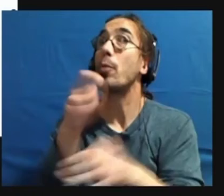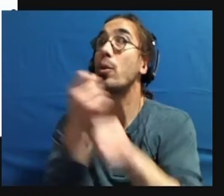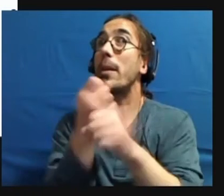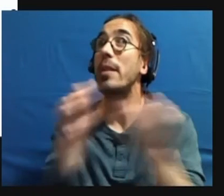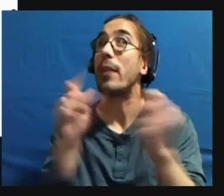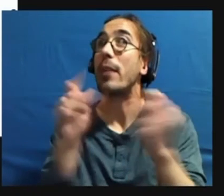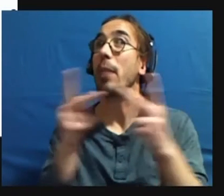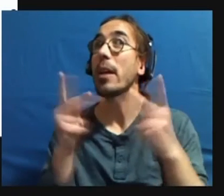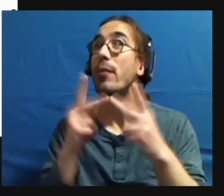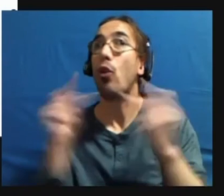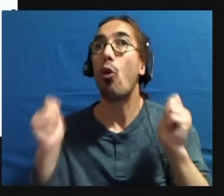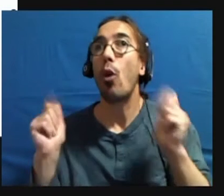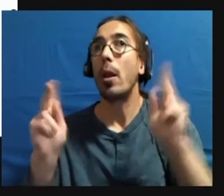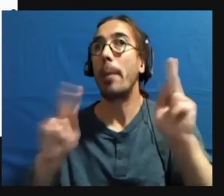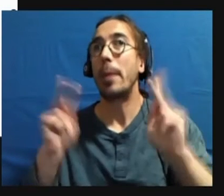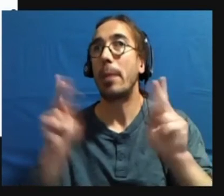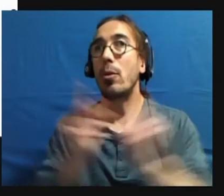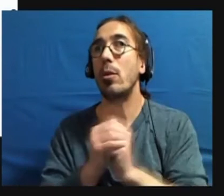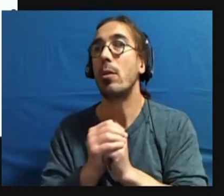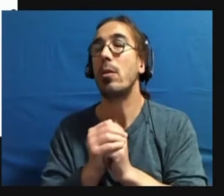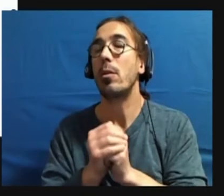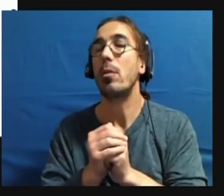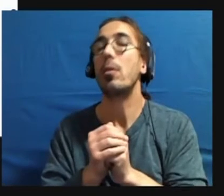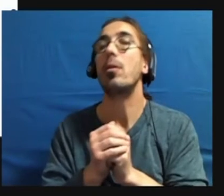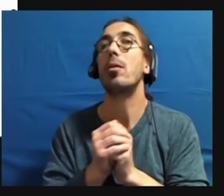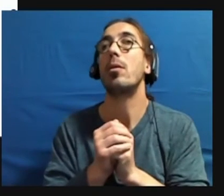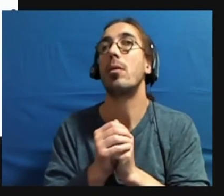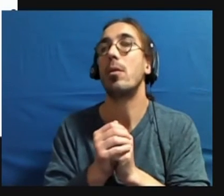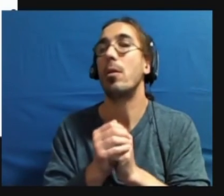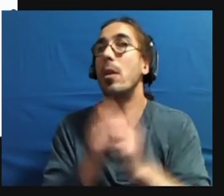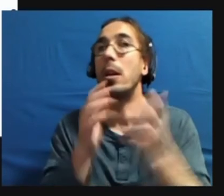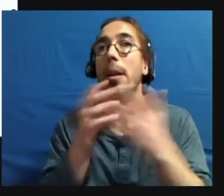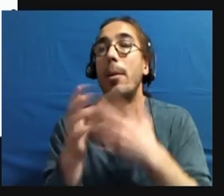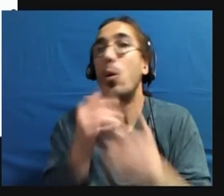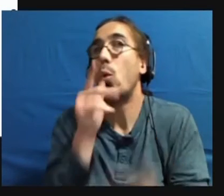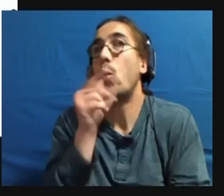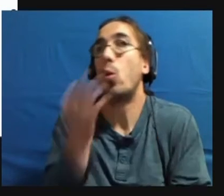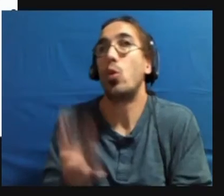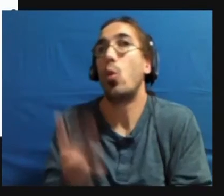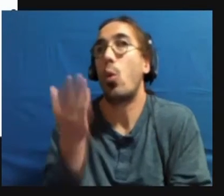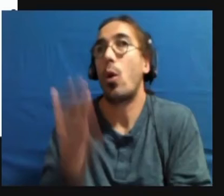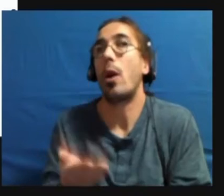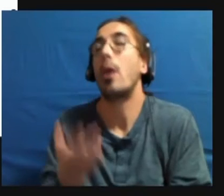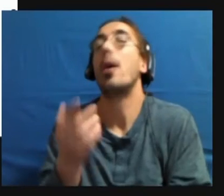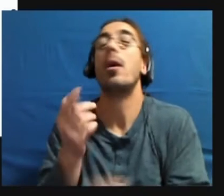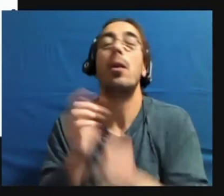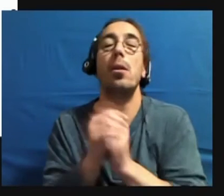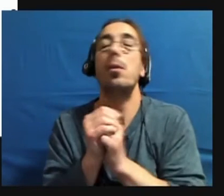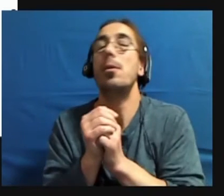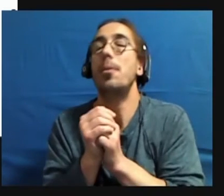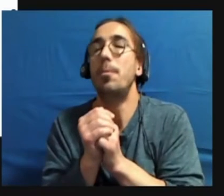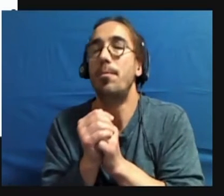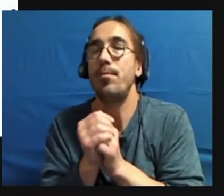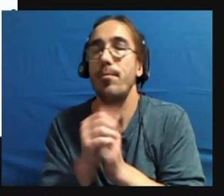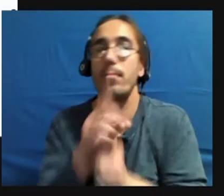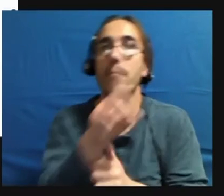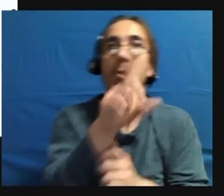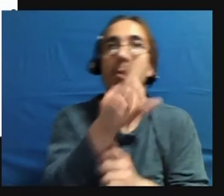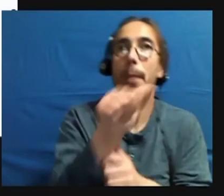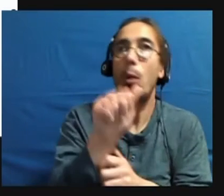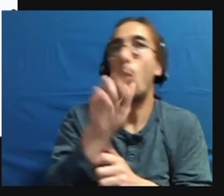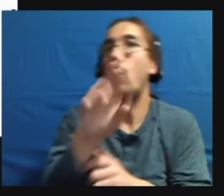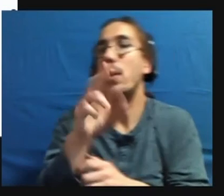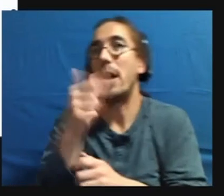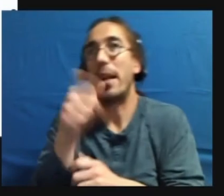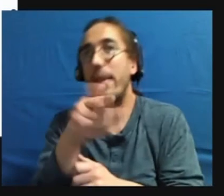for all people, regardless. I hate the word regardless, but I'm using the school lingo, regardless of disability. And